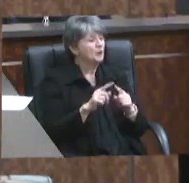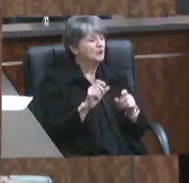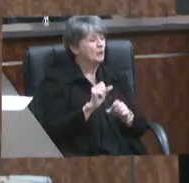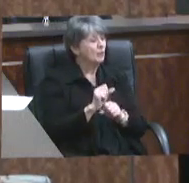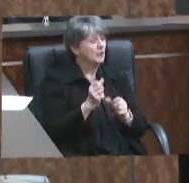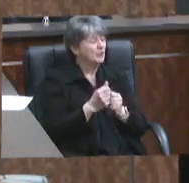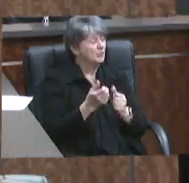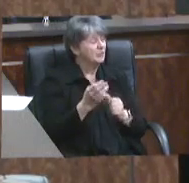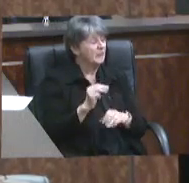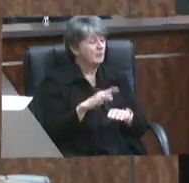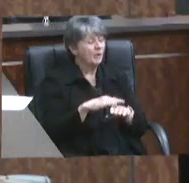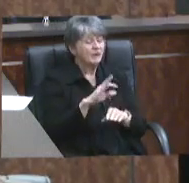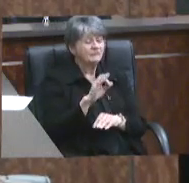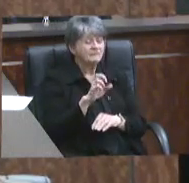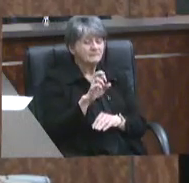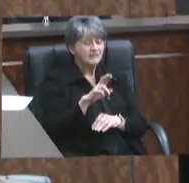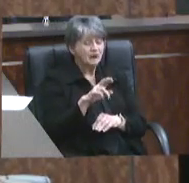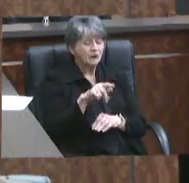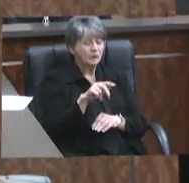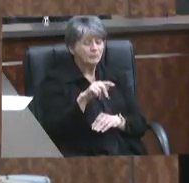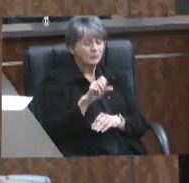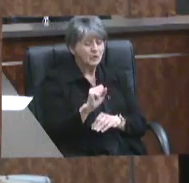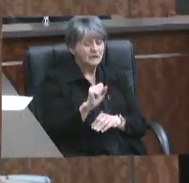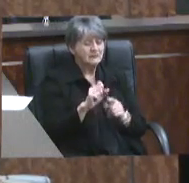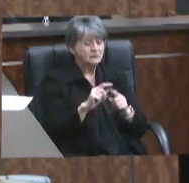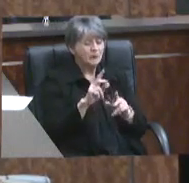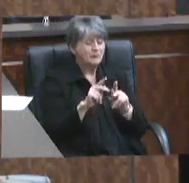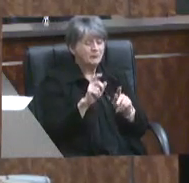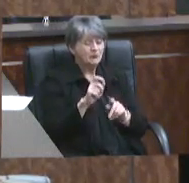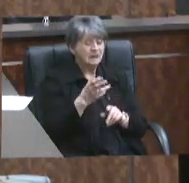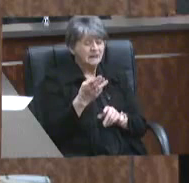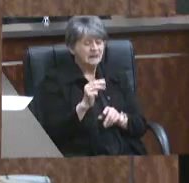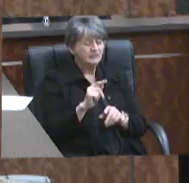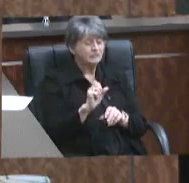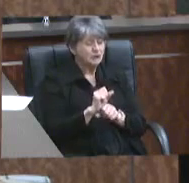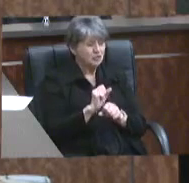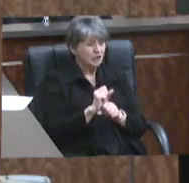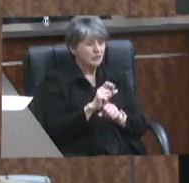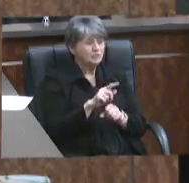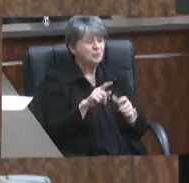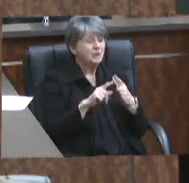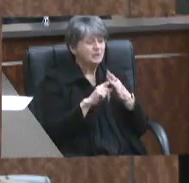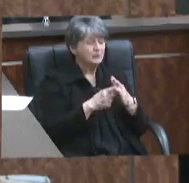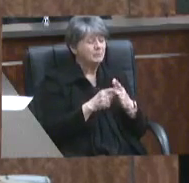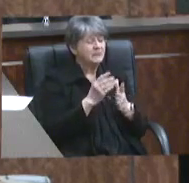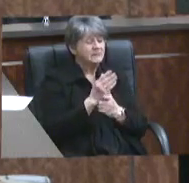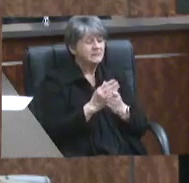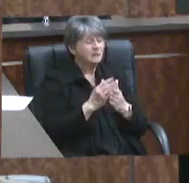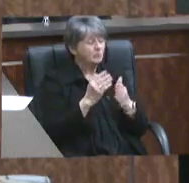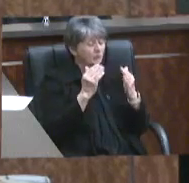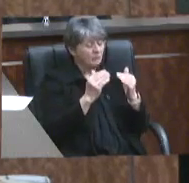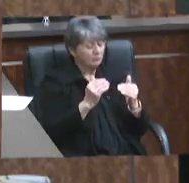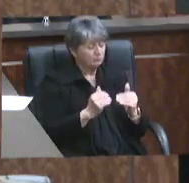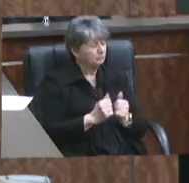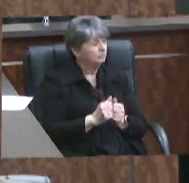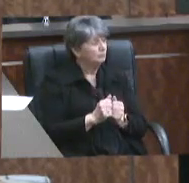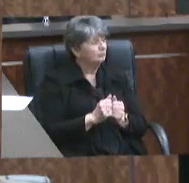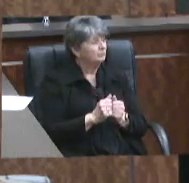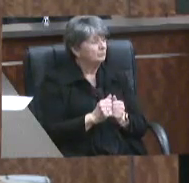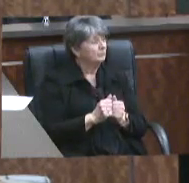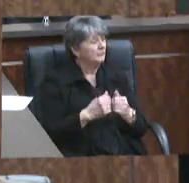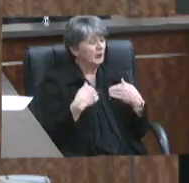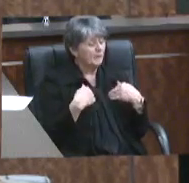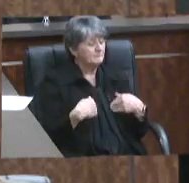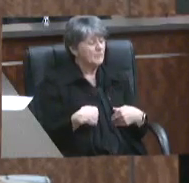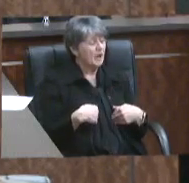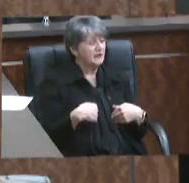on fingerprints when people needed them for a job. You implemented some of the following: the body-worn